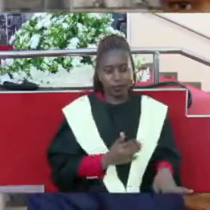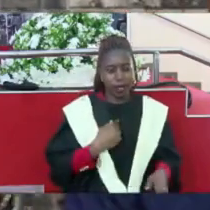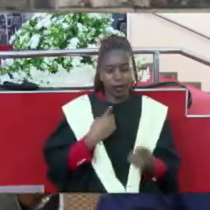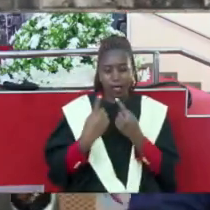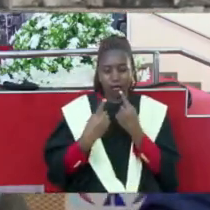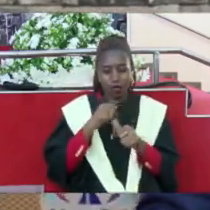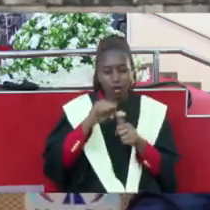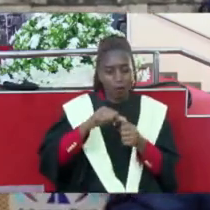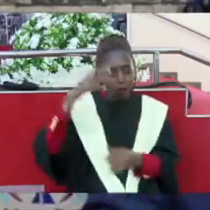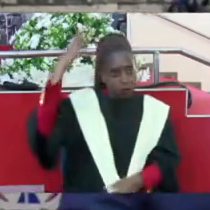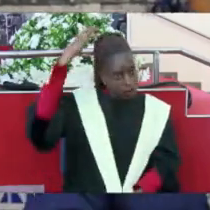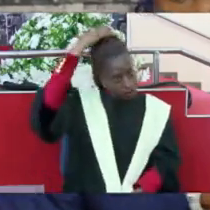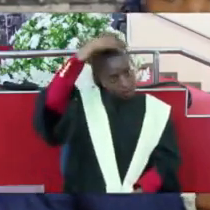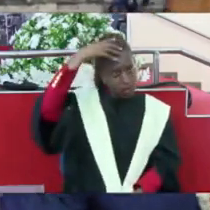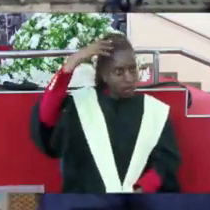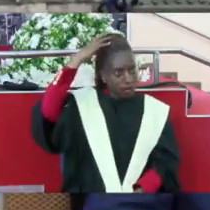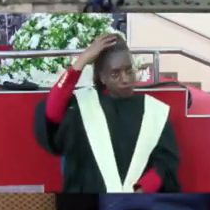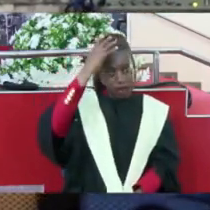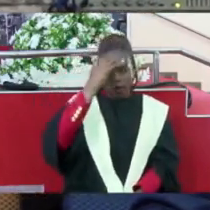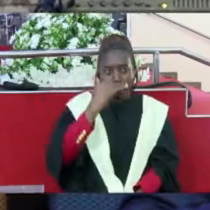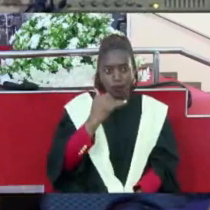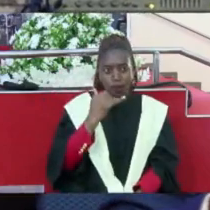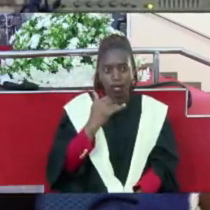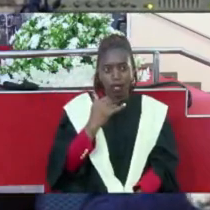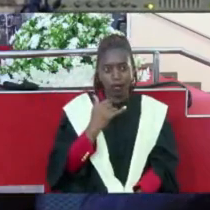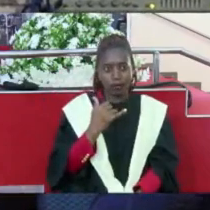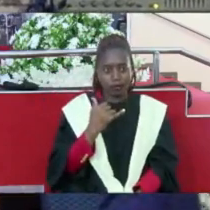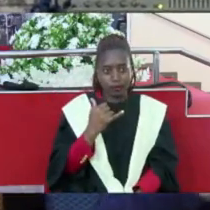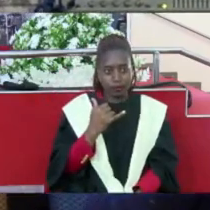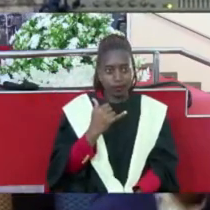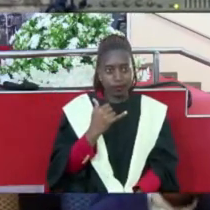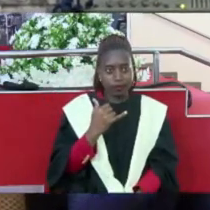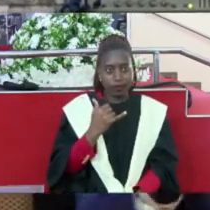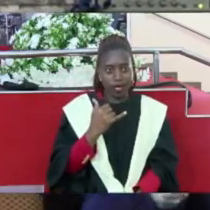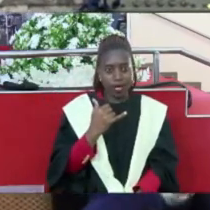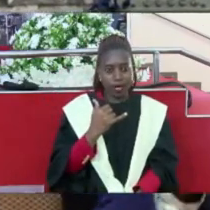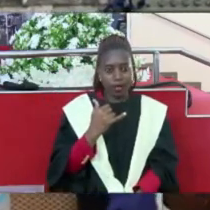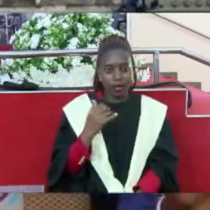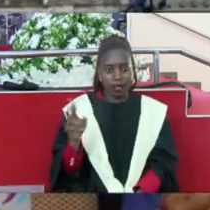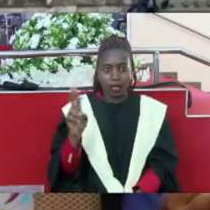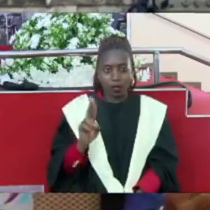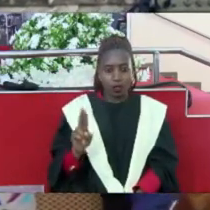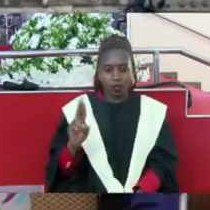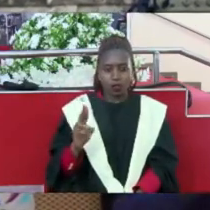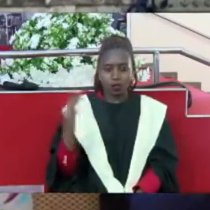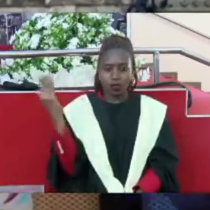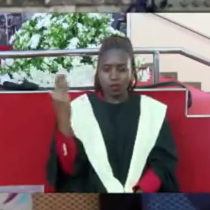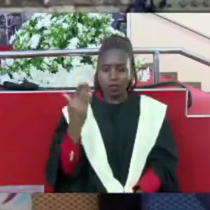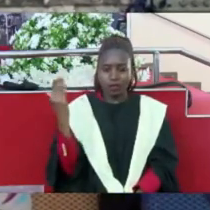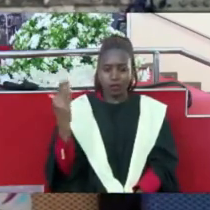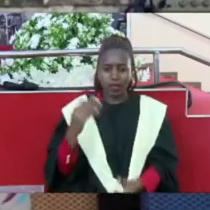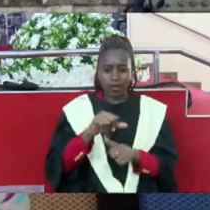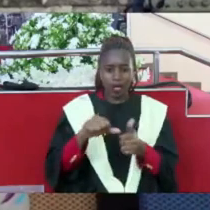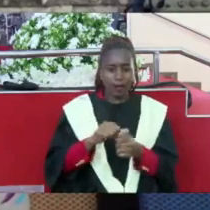The message they used to preach to us is because of the glory. Walikuwa wanatuhubiria kwa sababu ya utukufu. Makahubira glory.